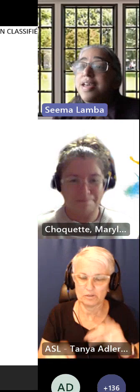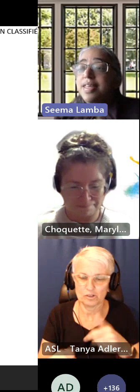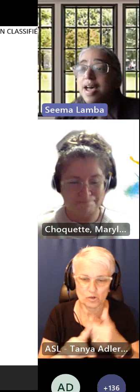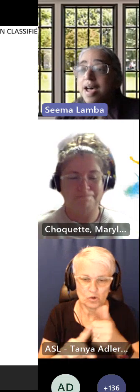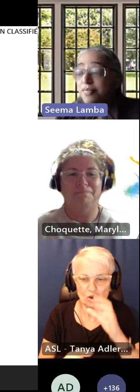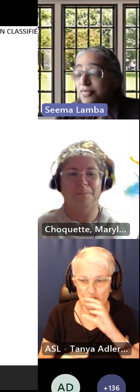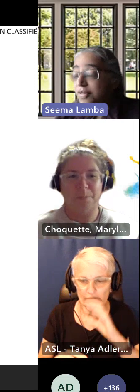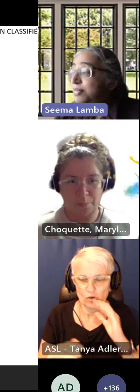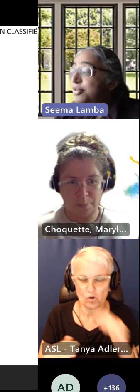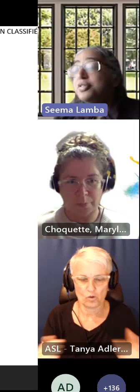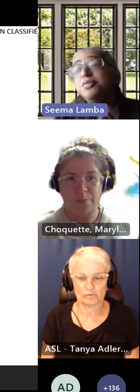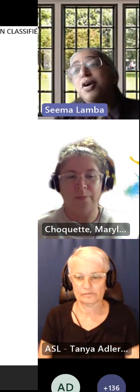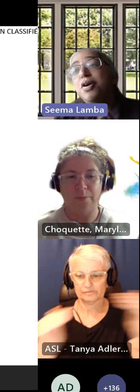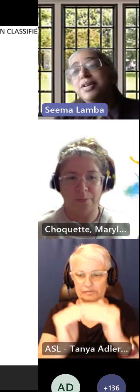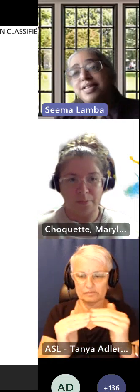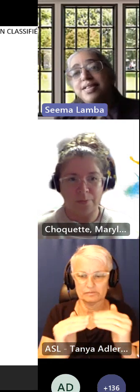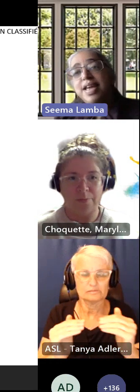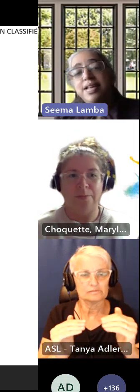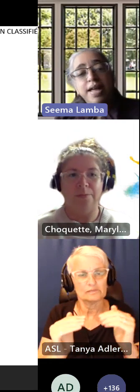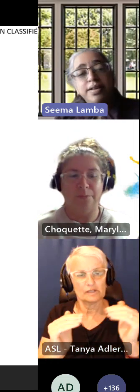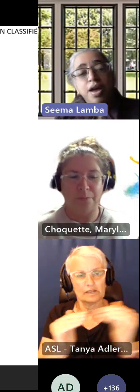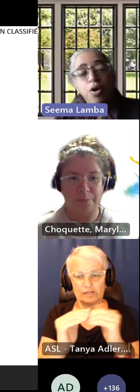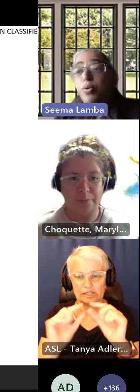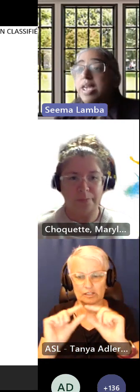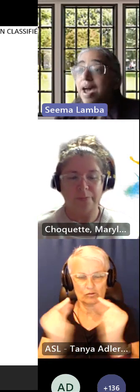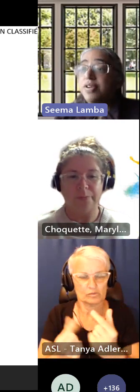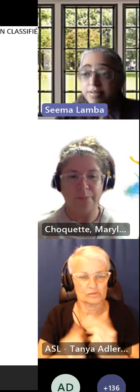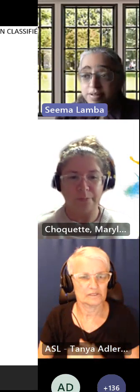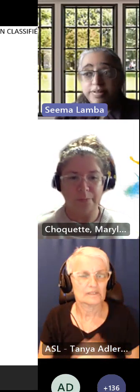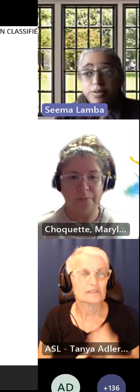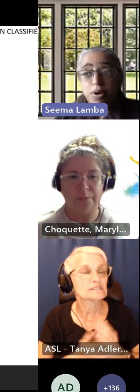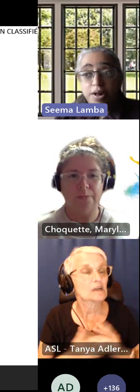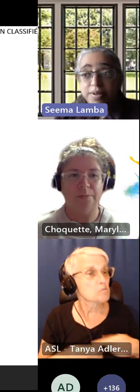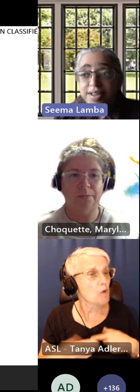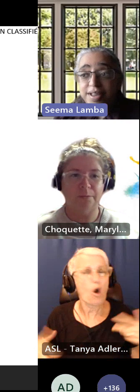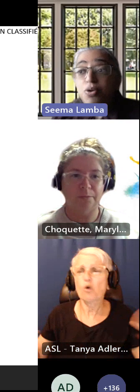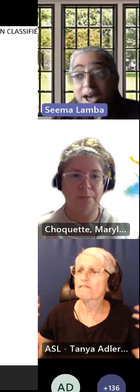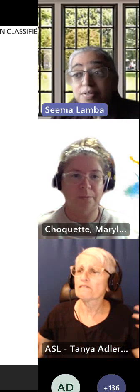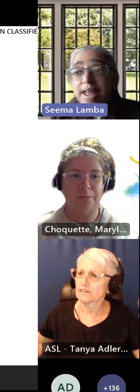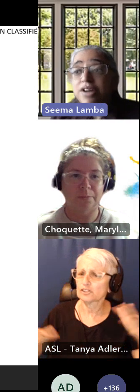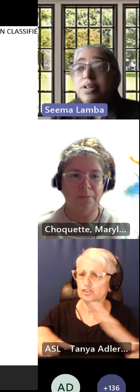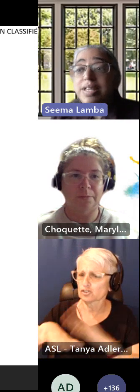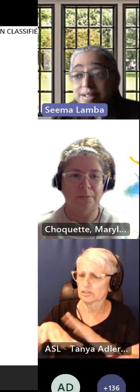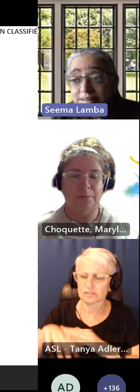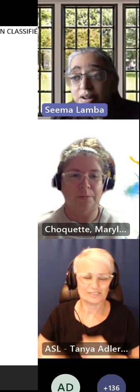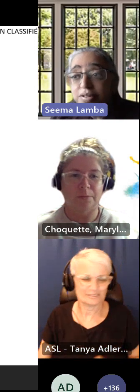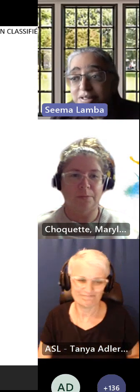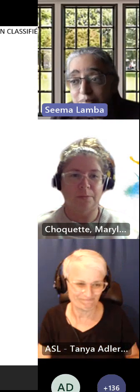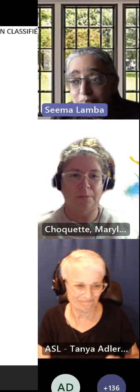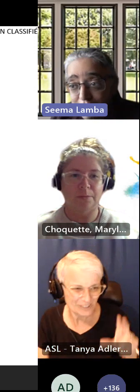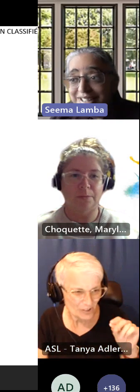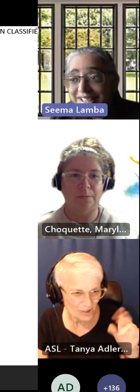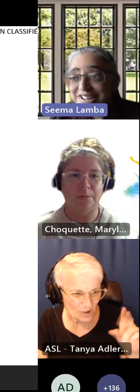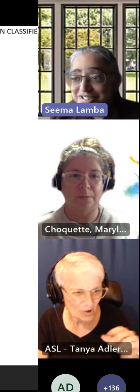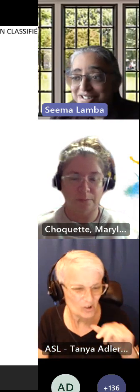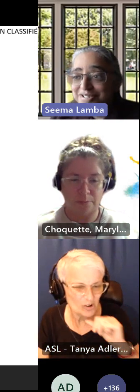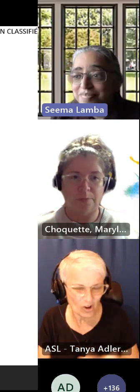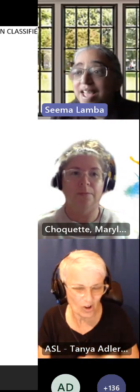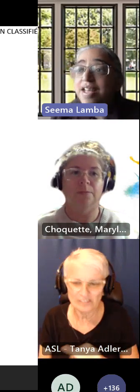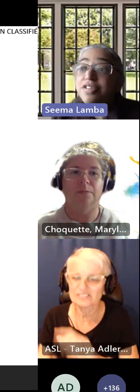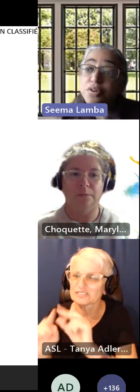been from certain departments saying that, oh, we have consulted. Well, you haven't actually consulted the